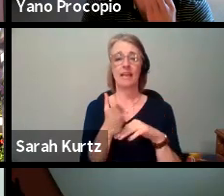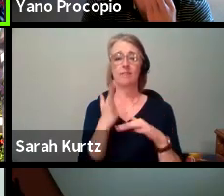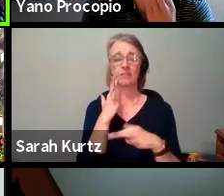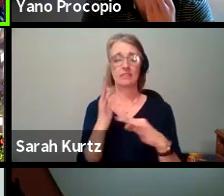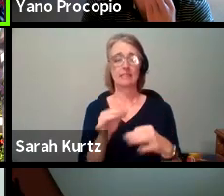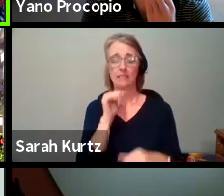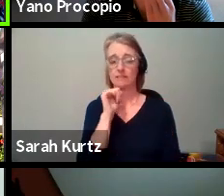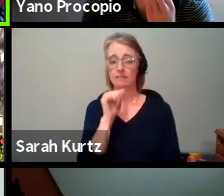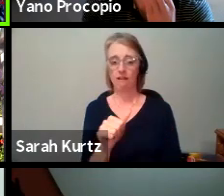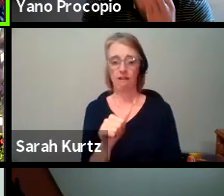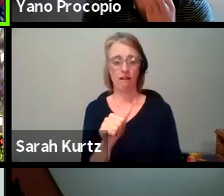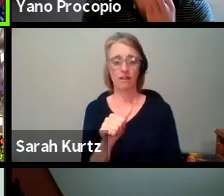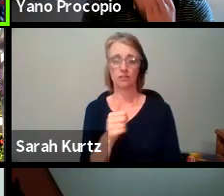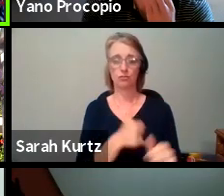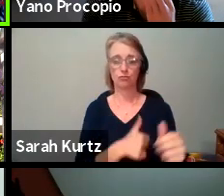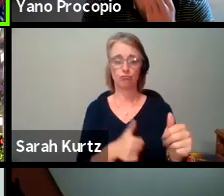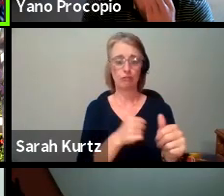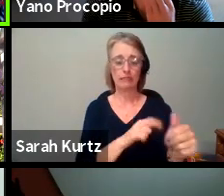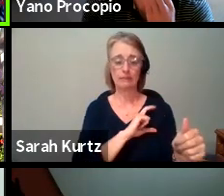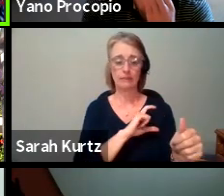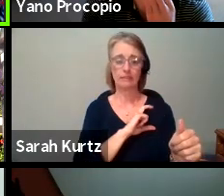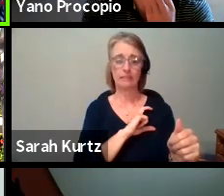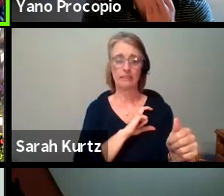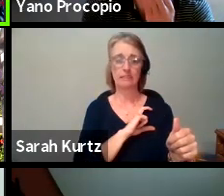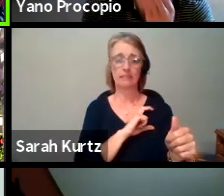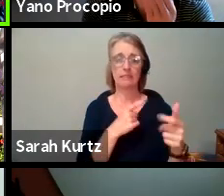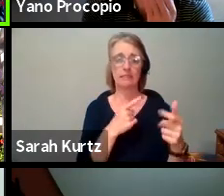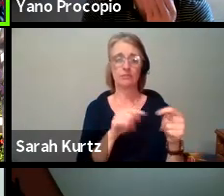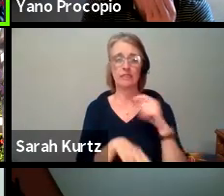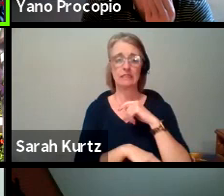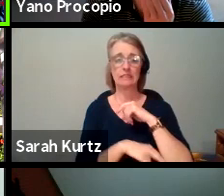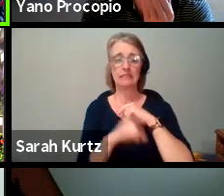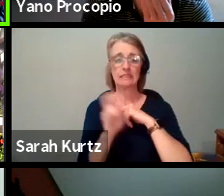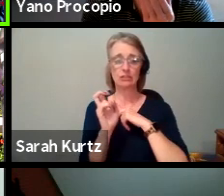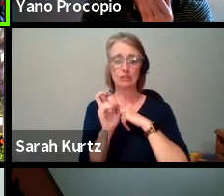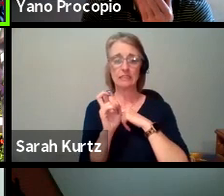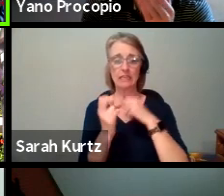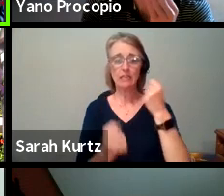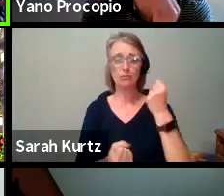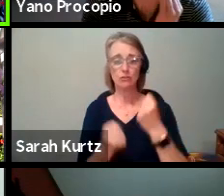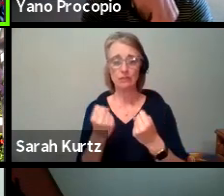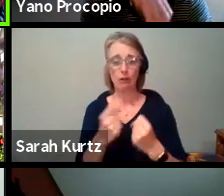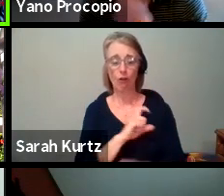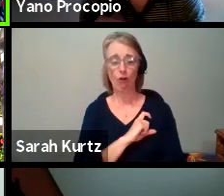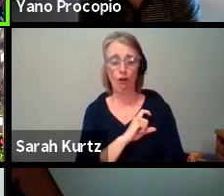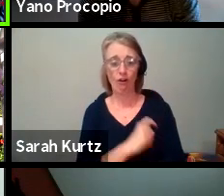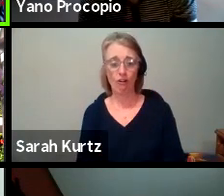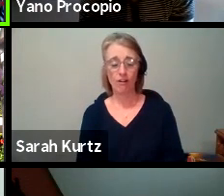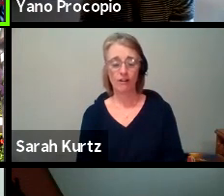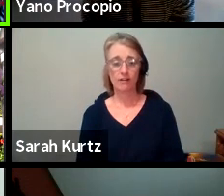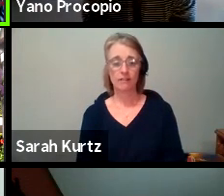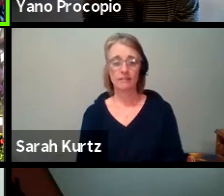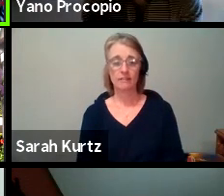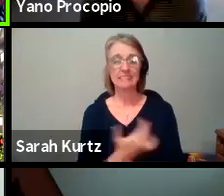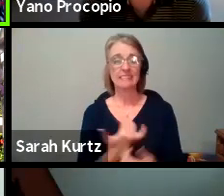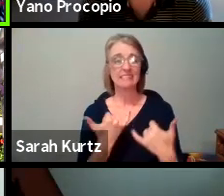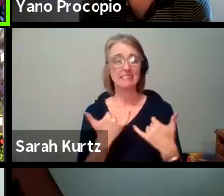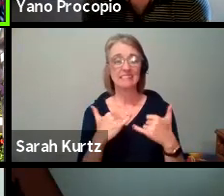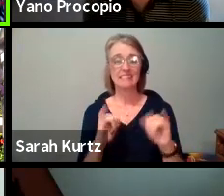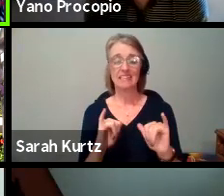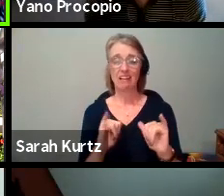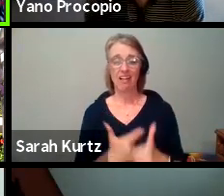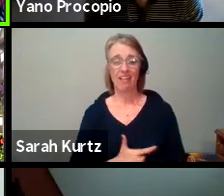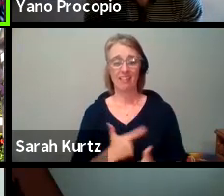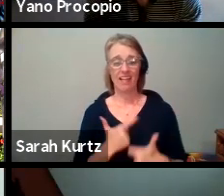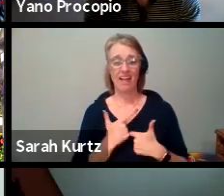not to chase the police officer anymore, he tried to steal the police officer's vehicle. Still, he's